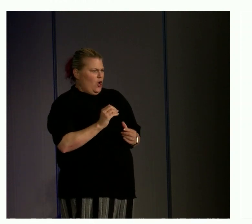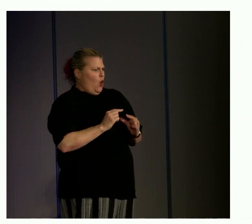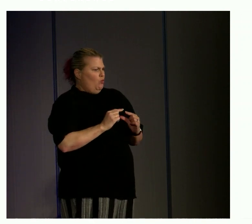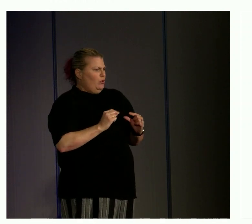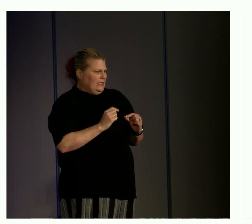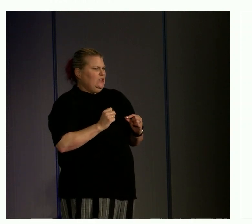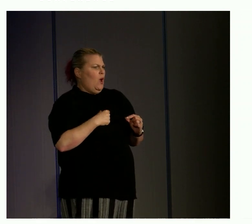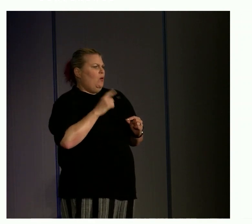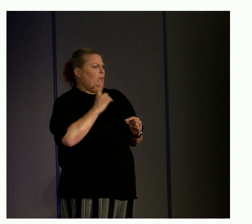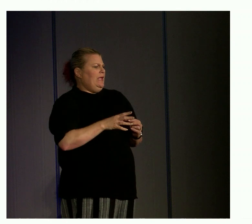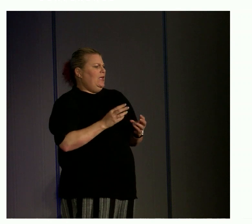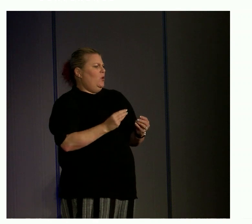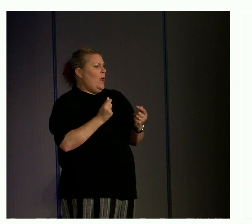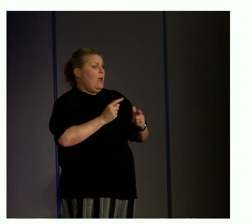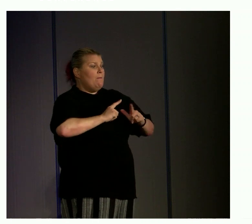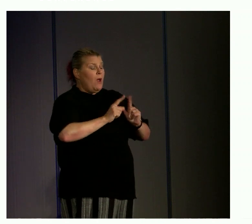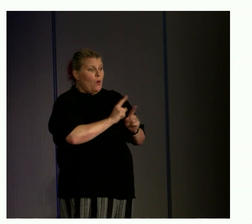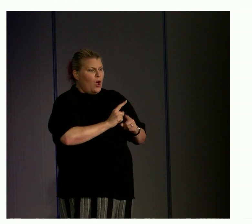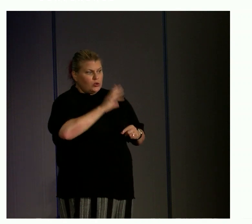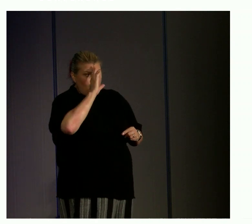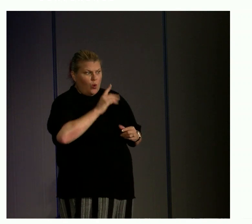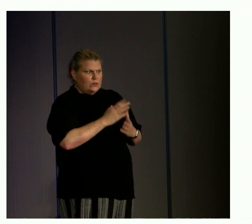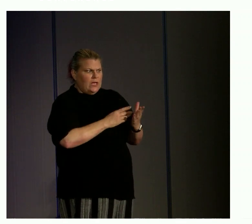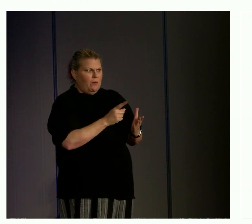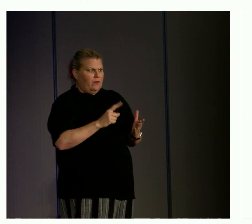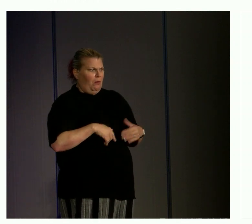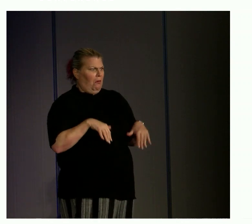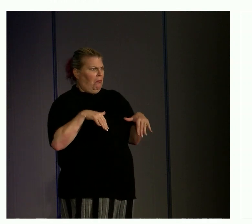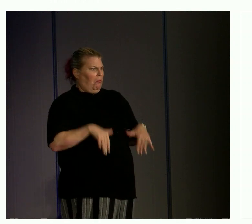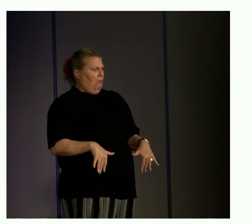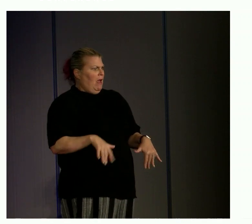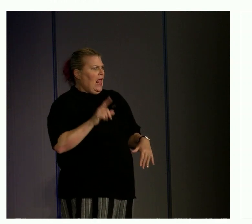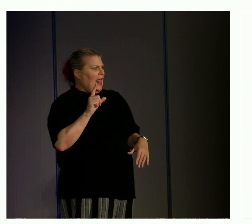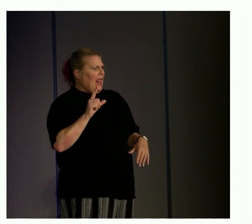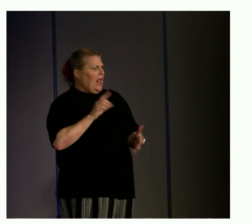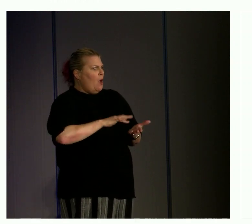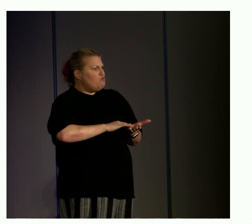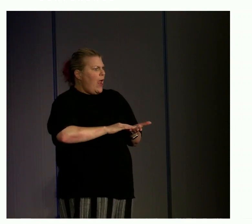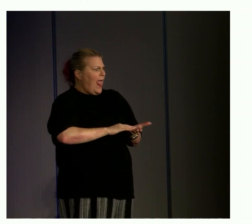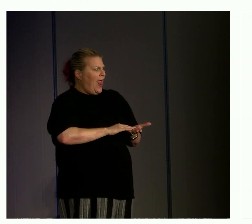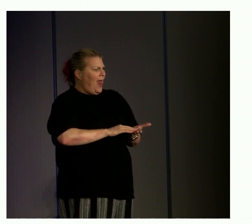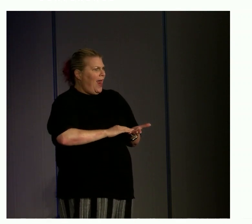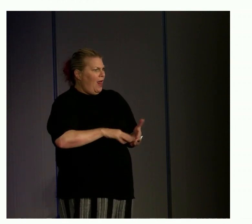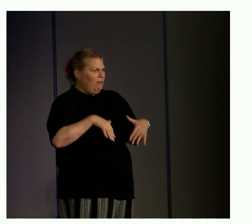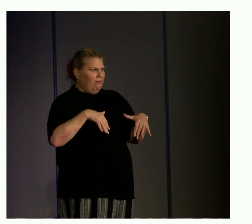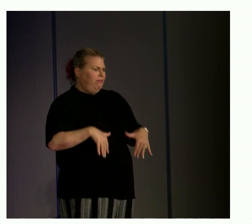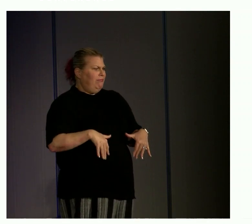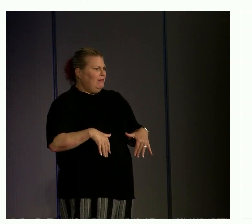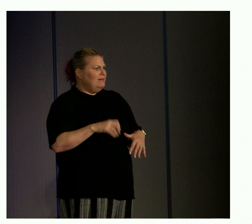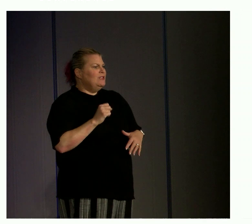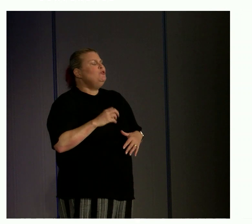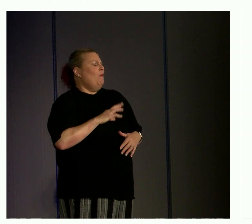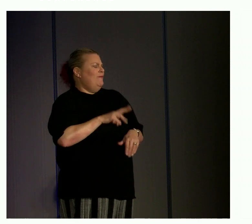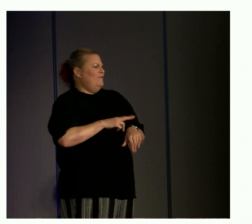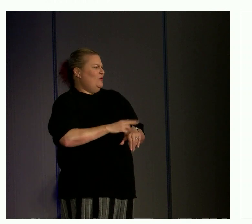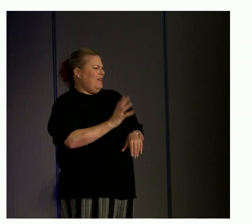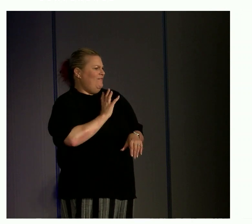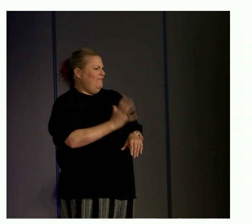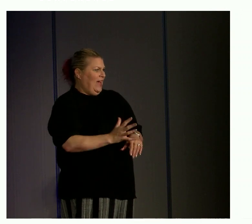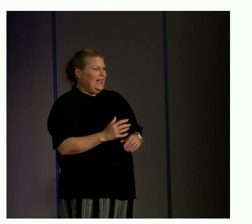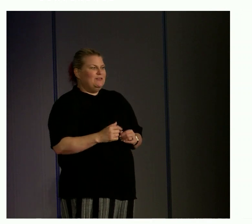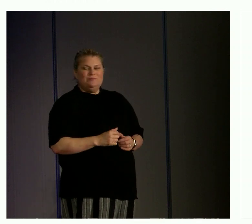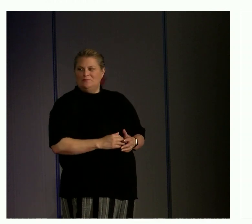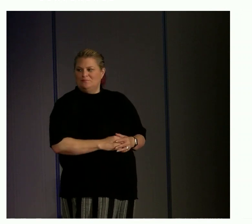be very quick, but we also know that some of you are new to LEGO Braille Bricks, and of course that's fine. I